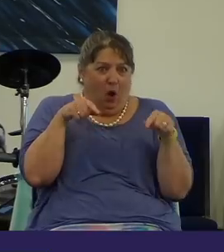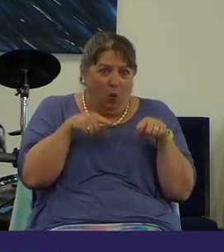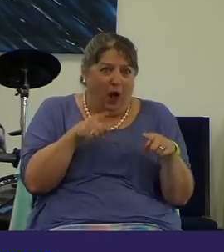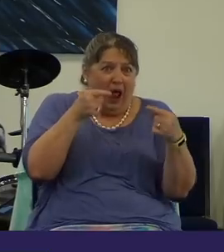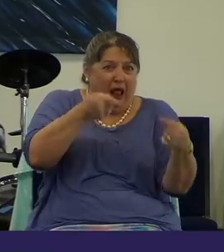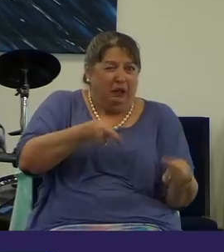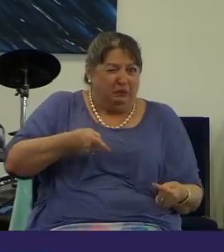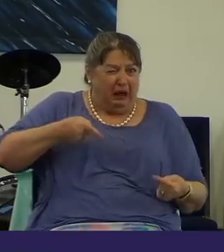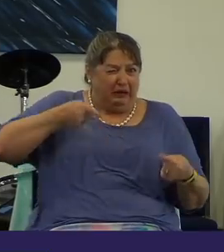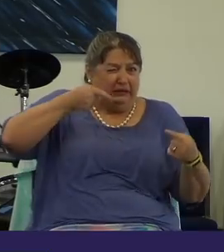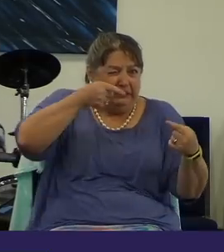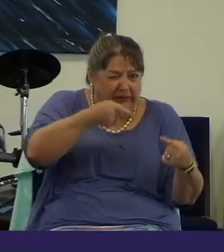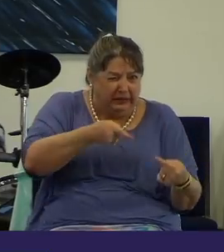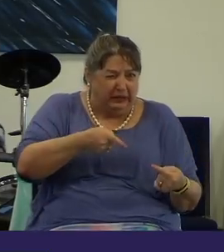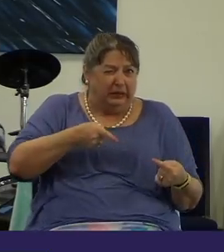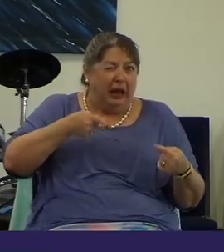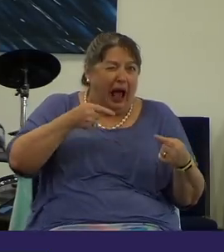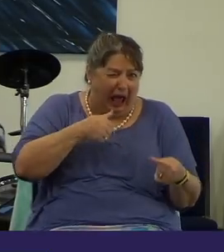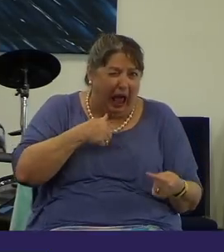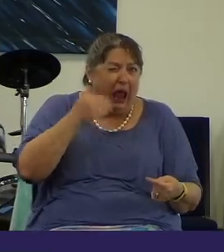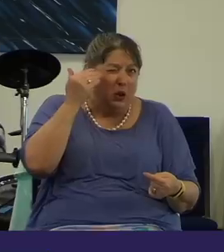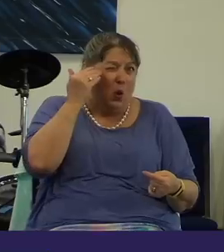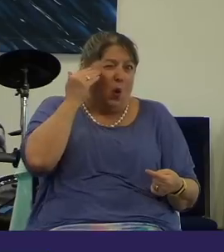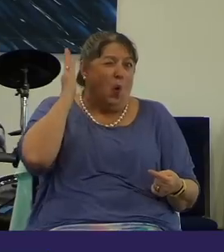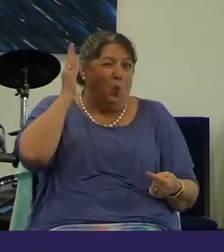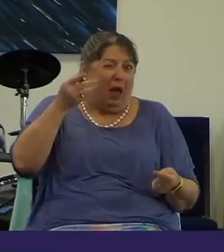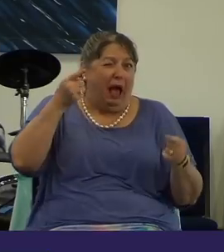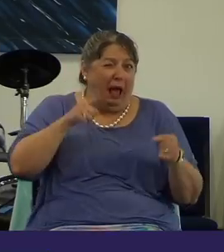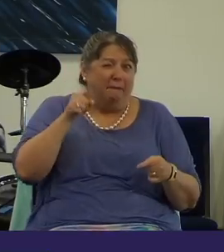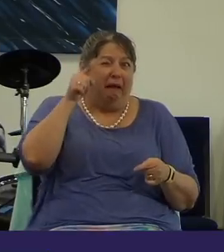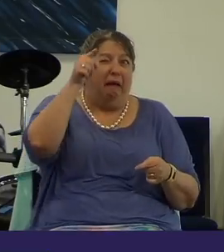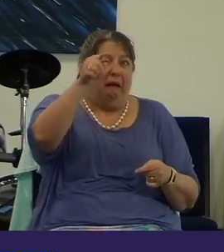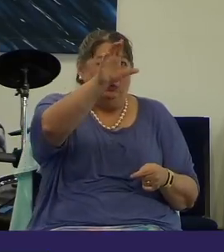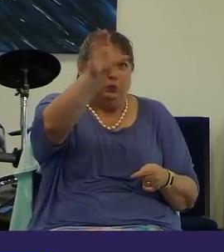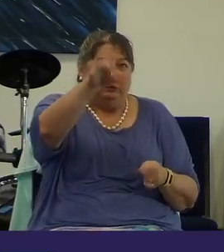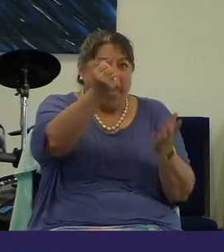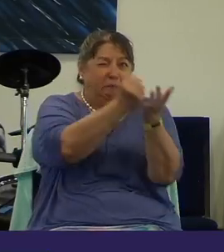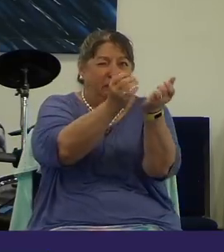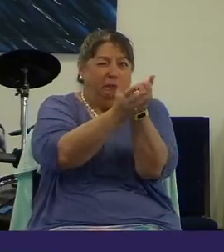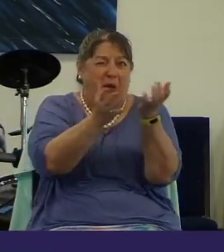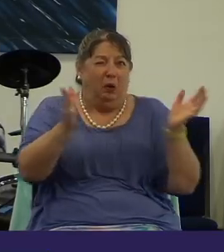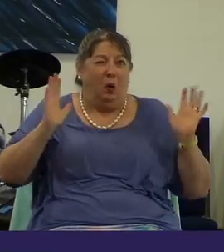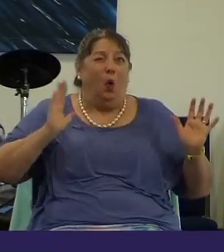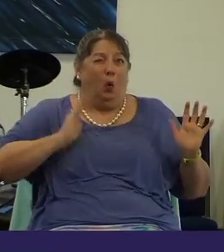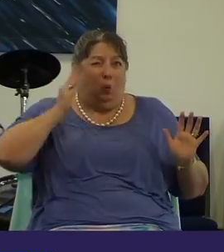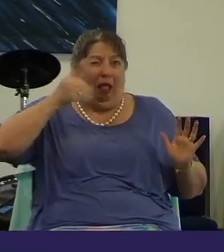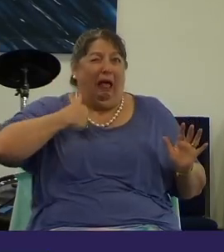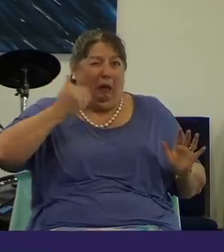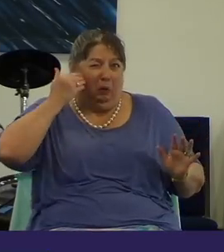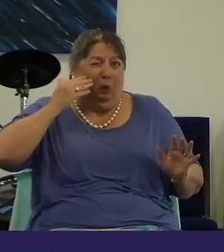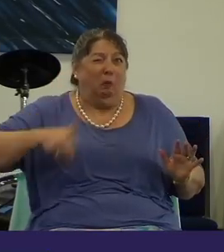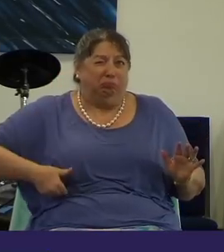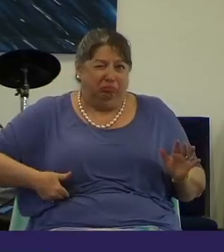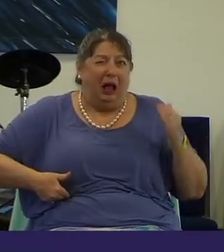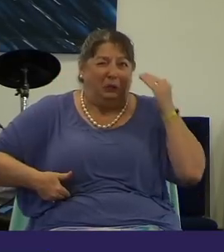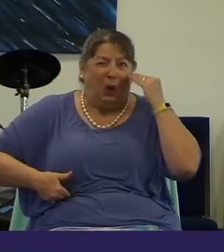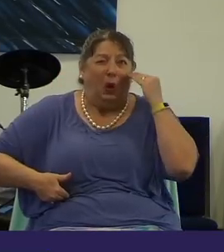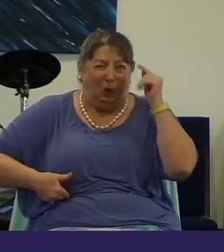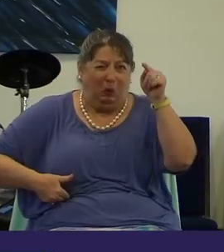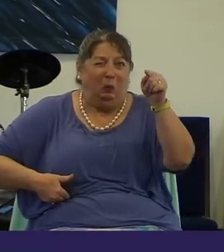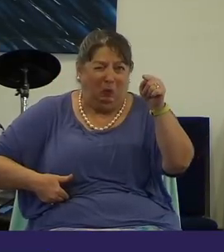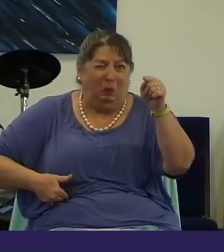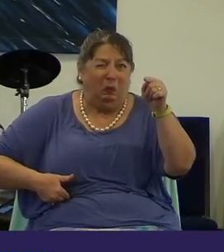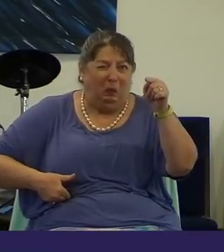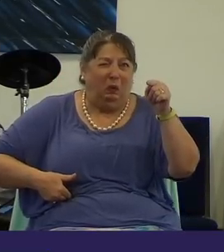the thought of the upcoming crucifixion, as he wrestled with the thought of carrying the weight of the sin of the whole world,